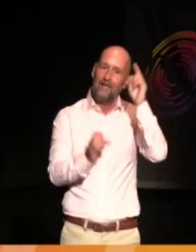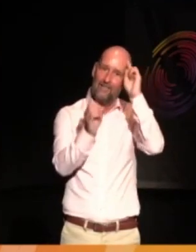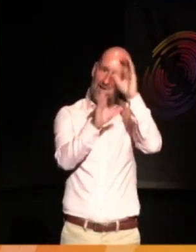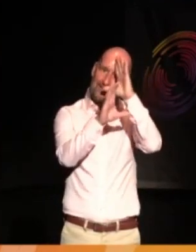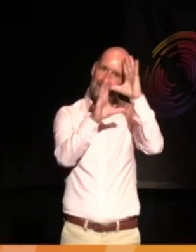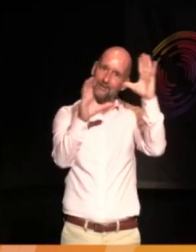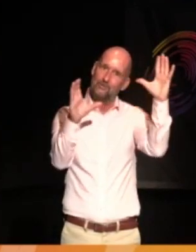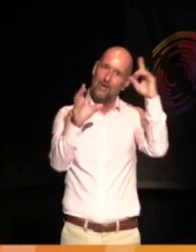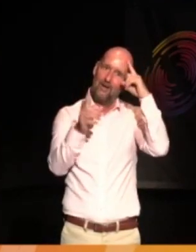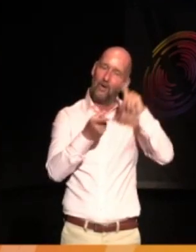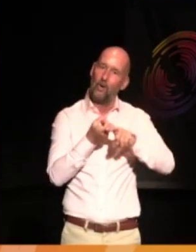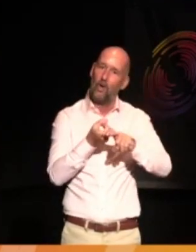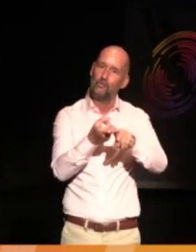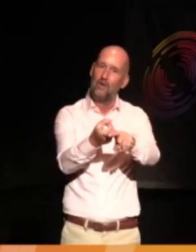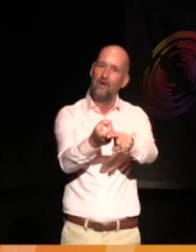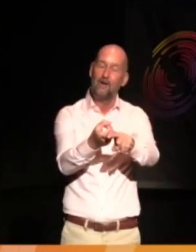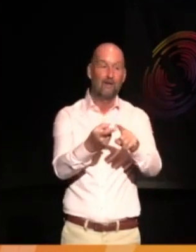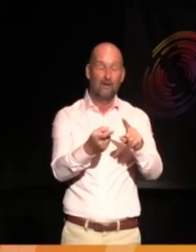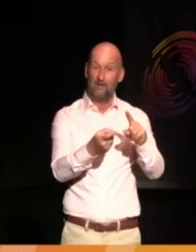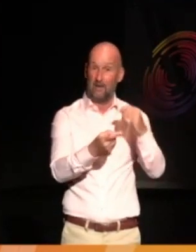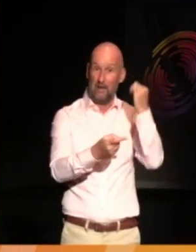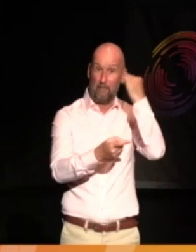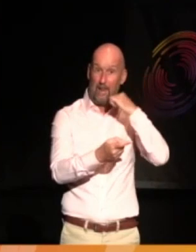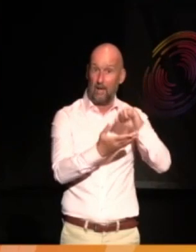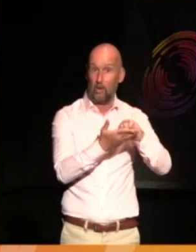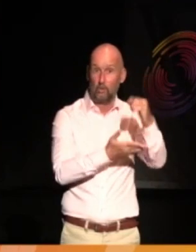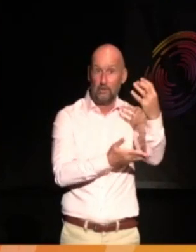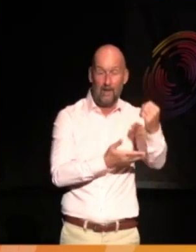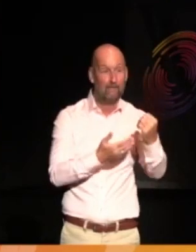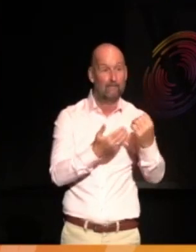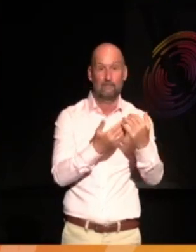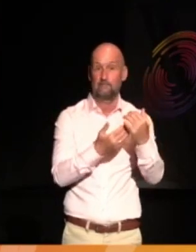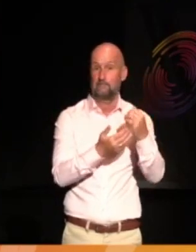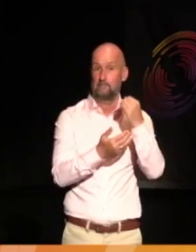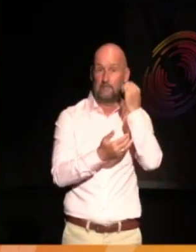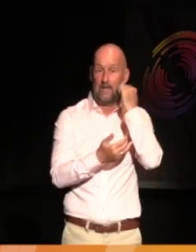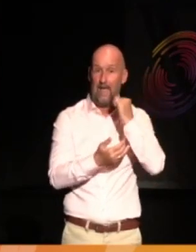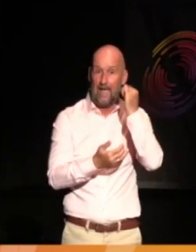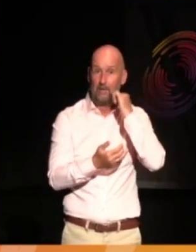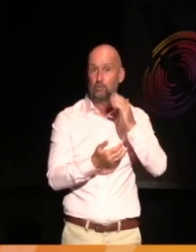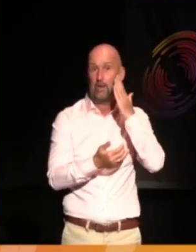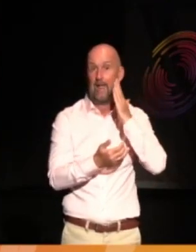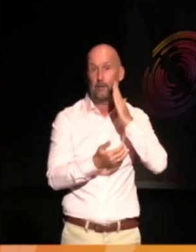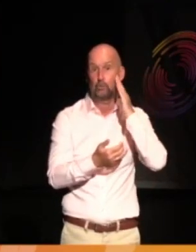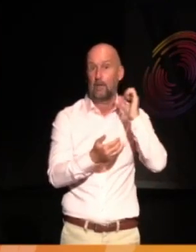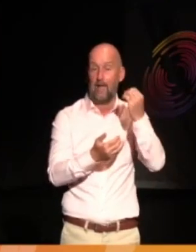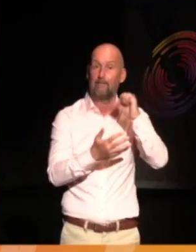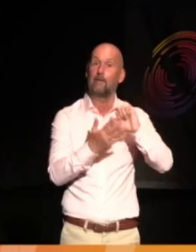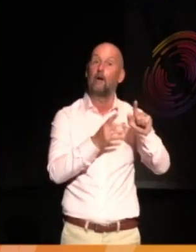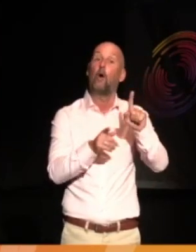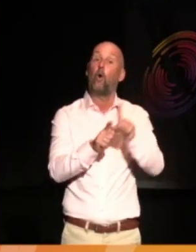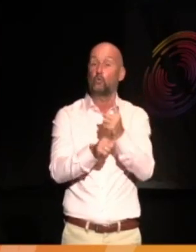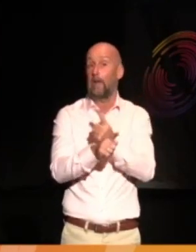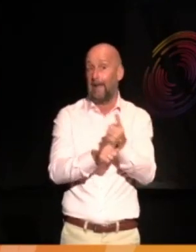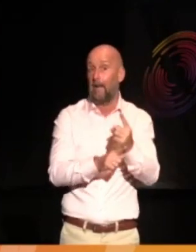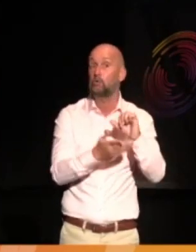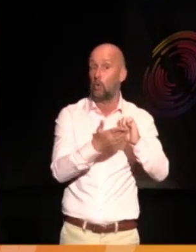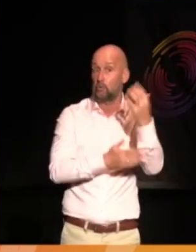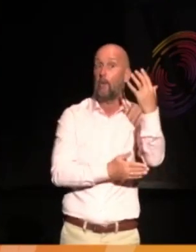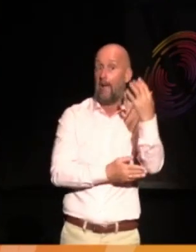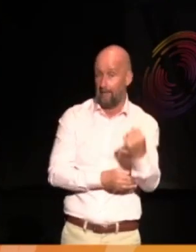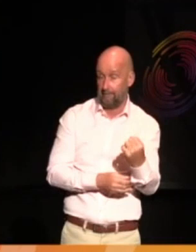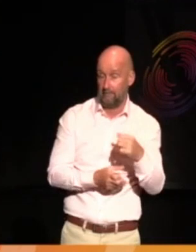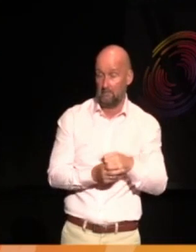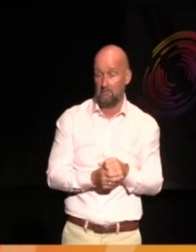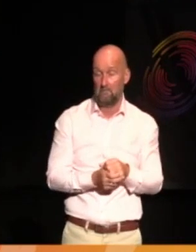constant within black cultures and Asian culture and English culture in the wider sense. So where we